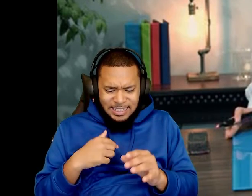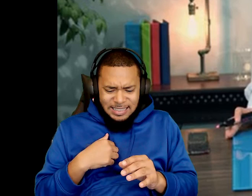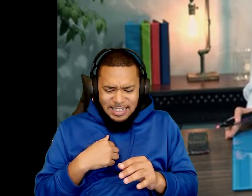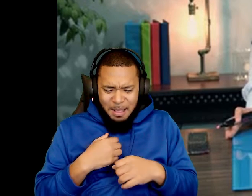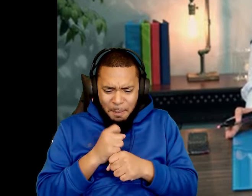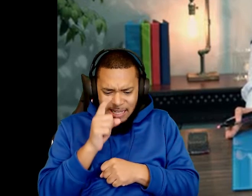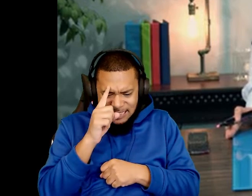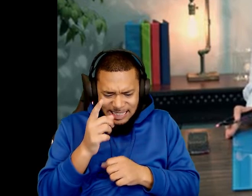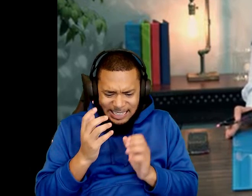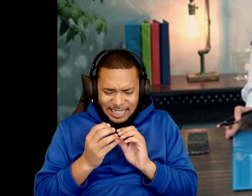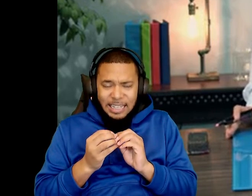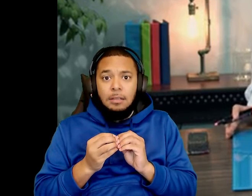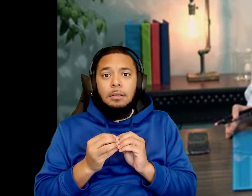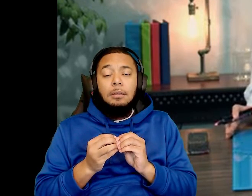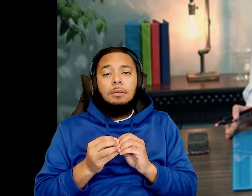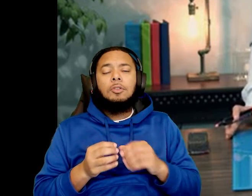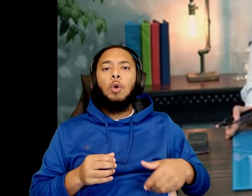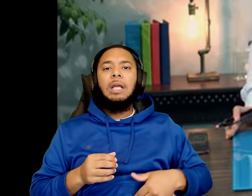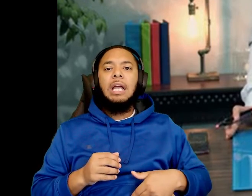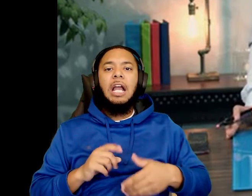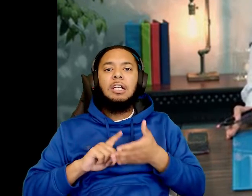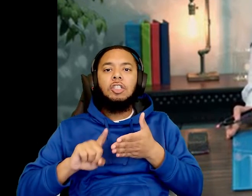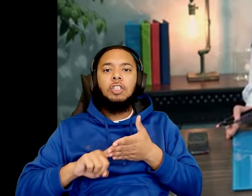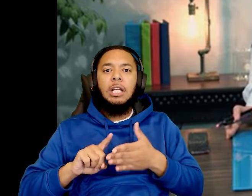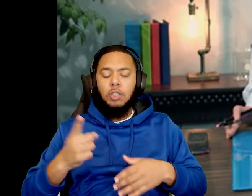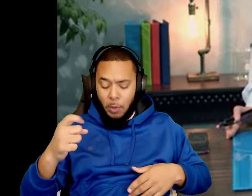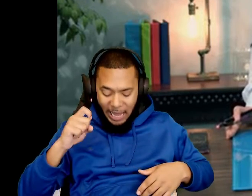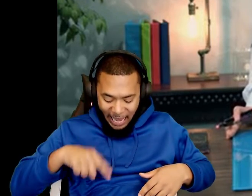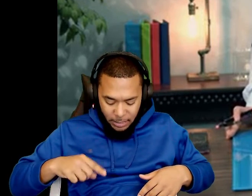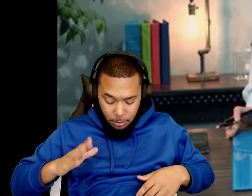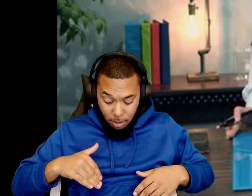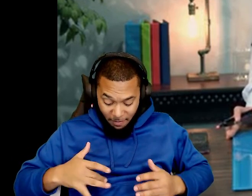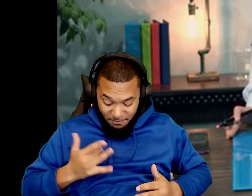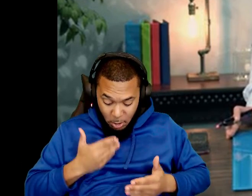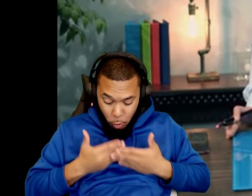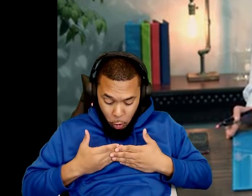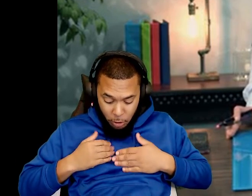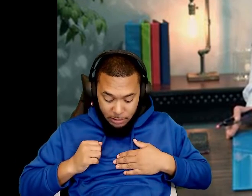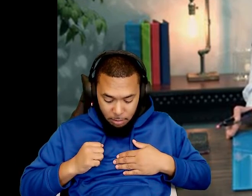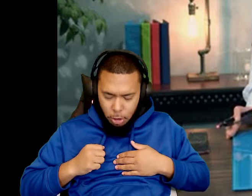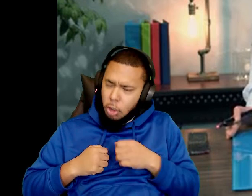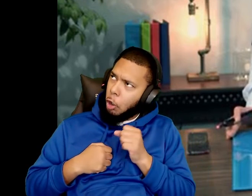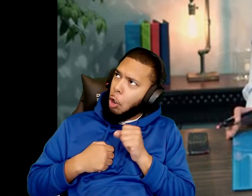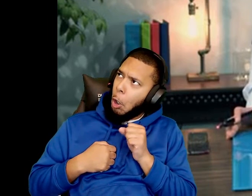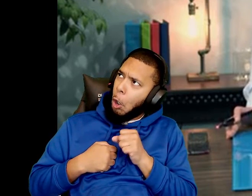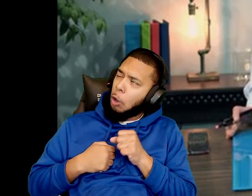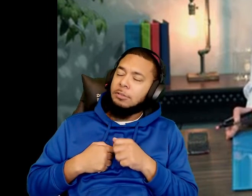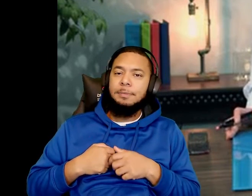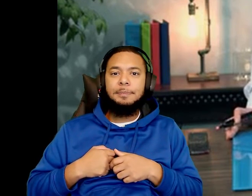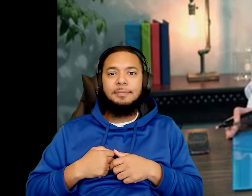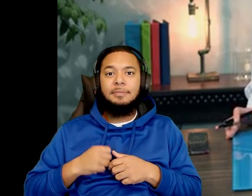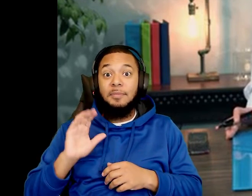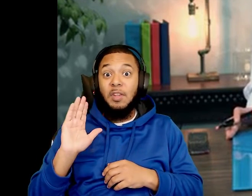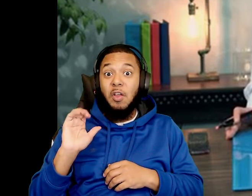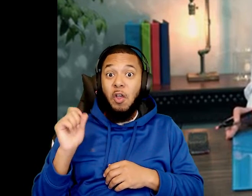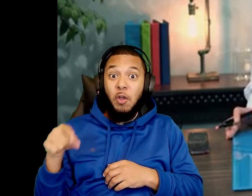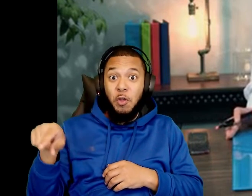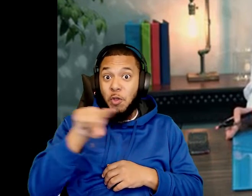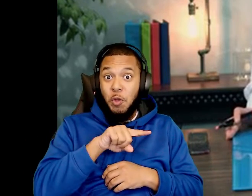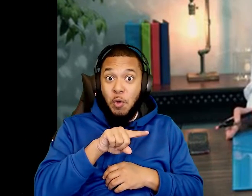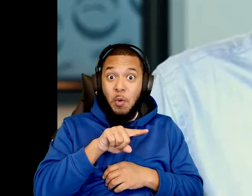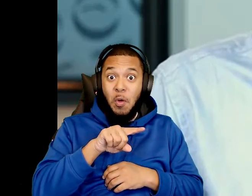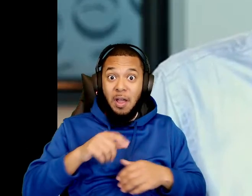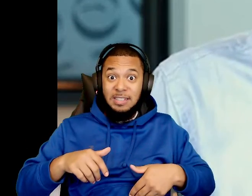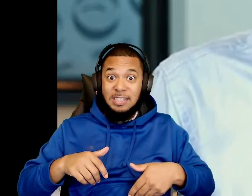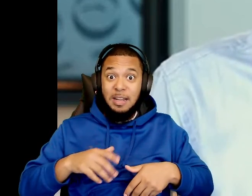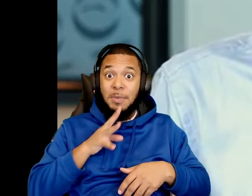it? So when I say gut check, just ask your stomach, like, does that feel good to you? Yes. So not everybody's stomach can talk, but mine